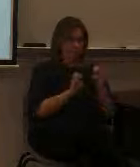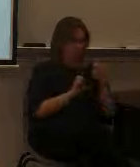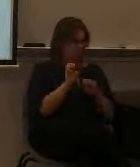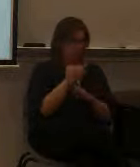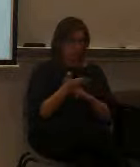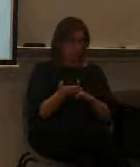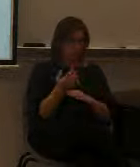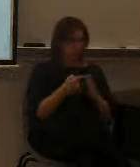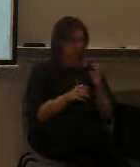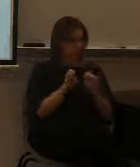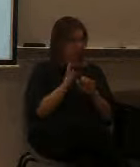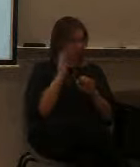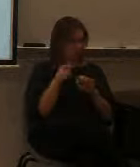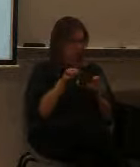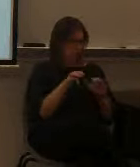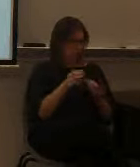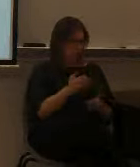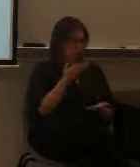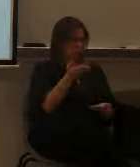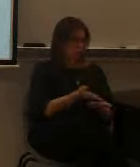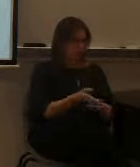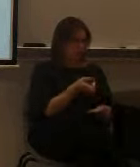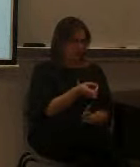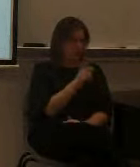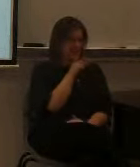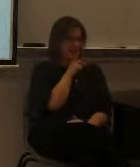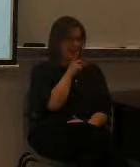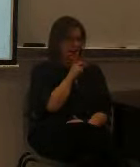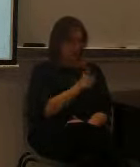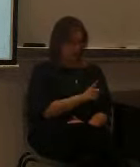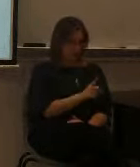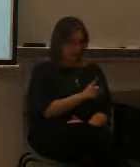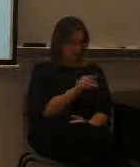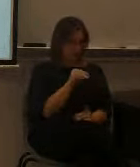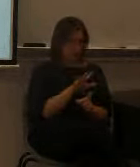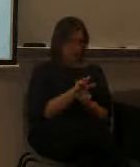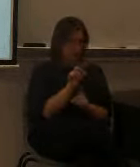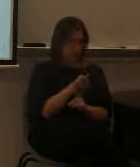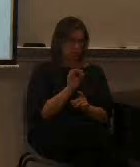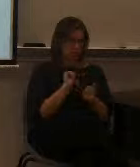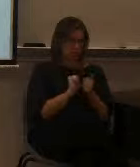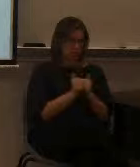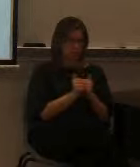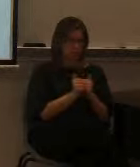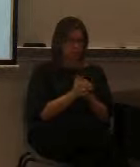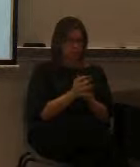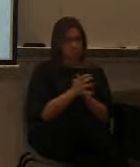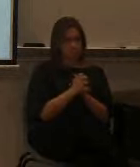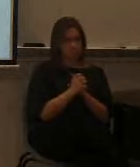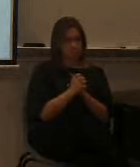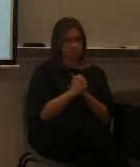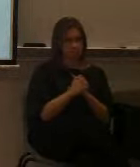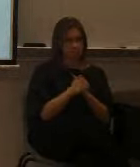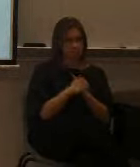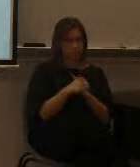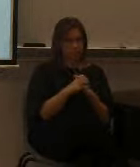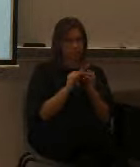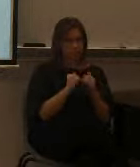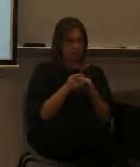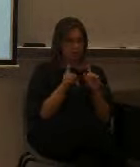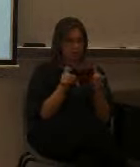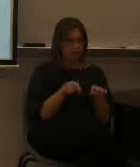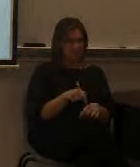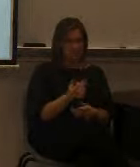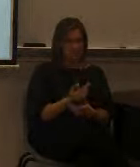What experiment would you do to prove that this was an actual effect of competition? How would you test